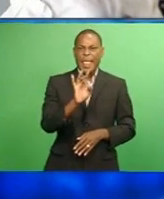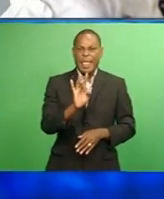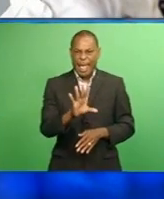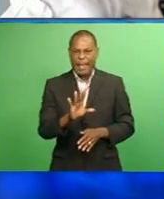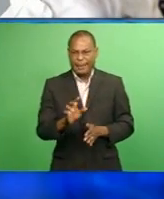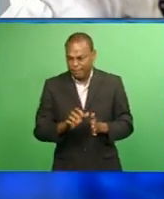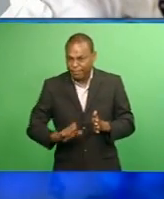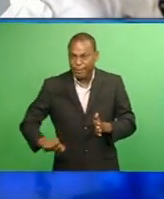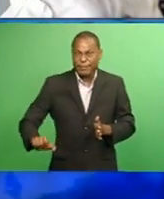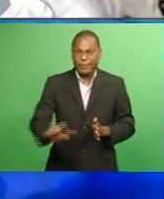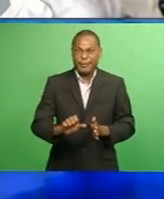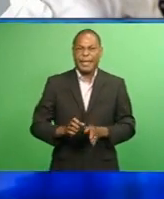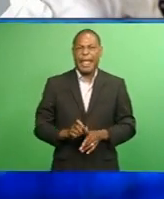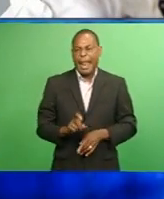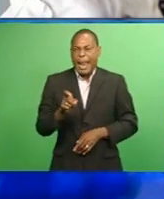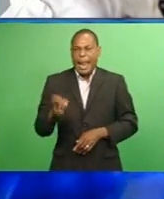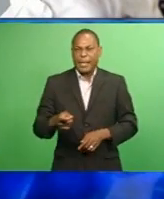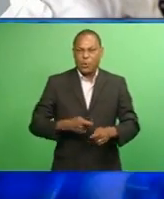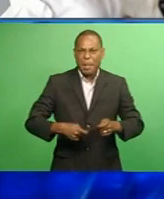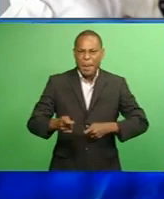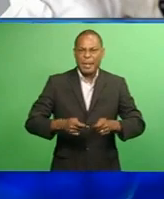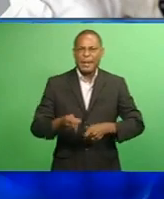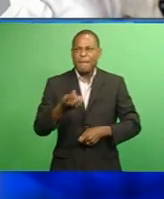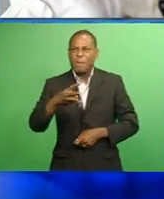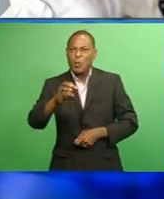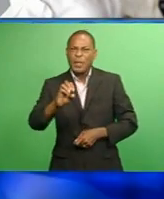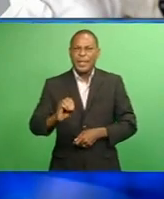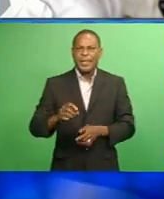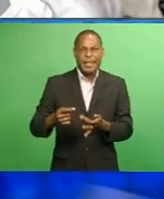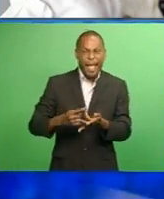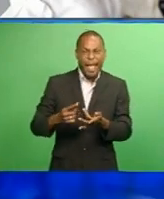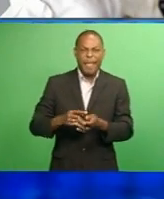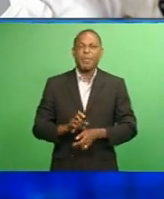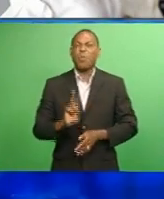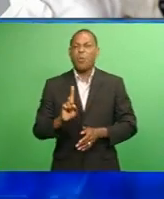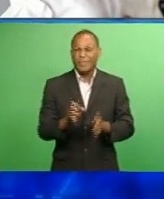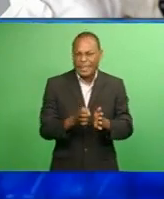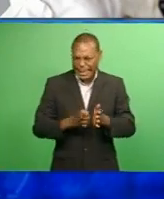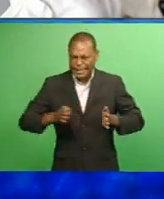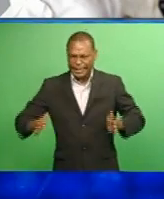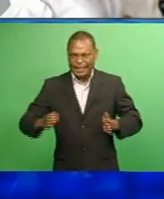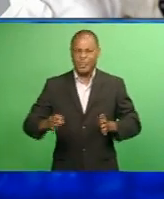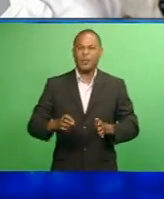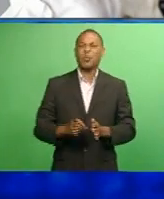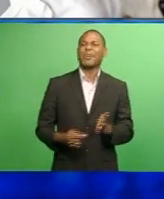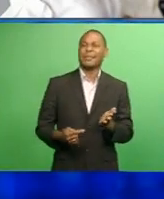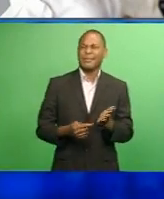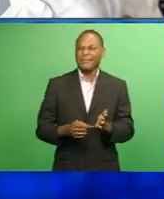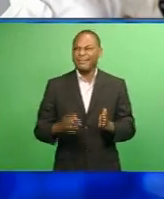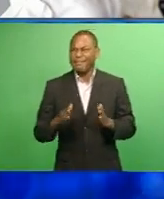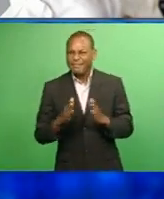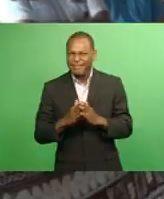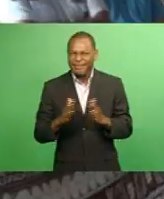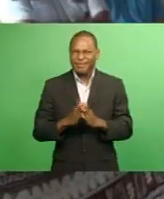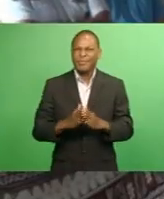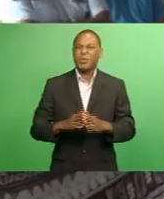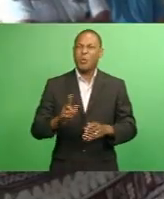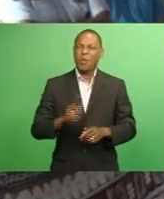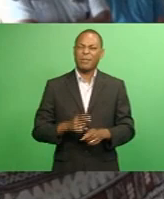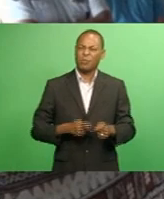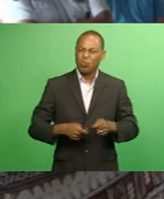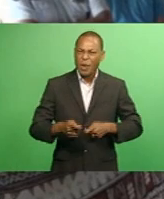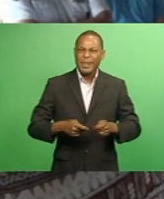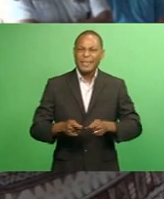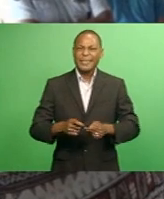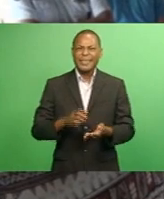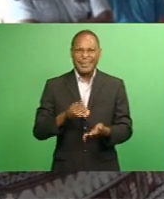to the market and the other a 40-acre site, which will be used to extend the existing Kurovo Trading Centre. Speaking at the stakeholder